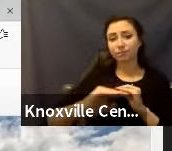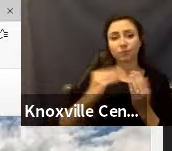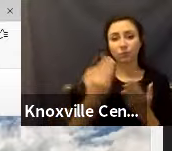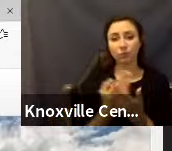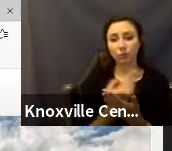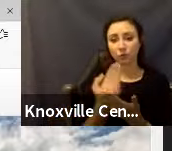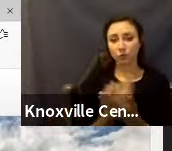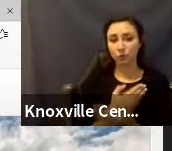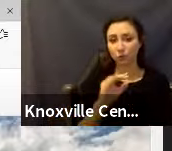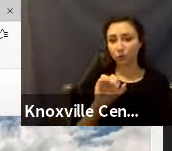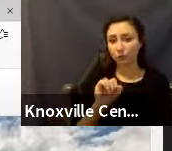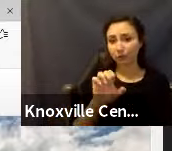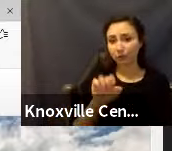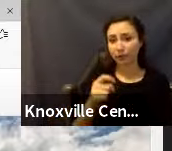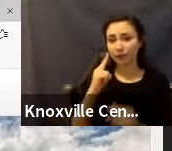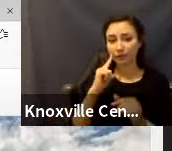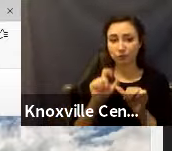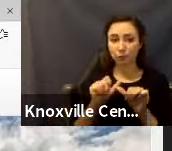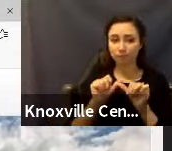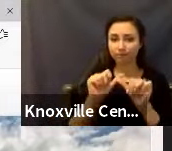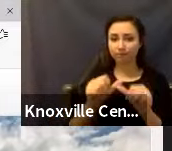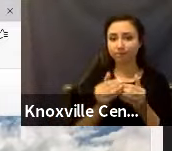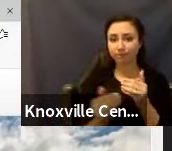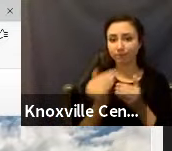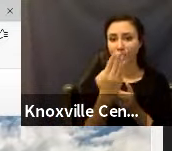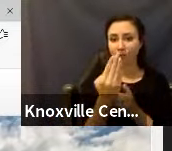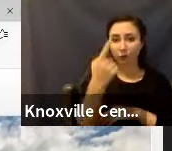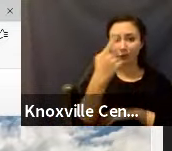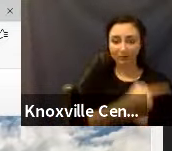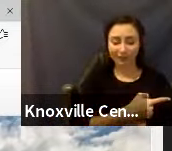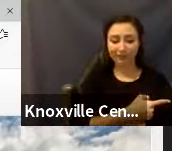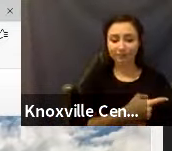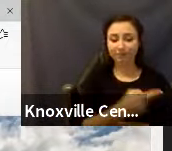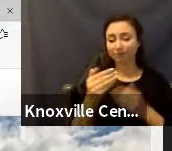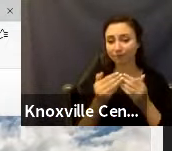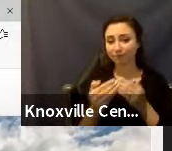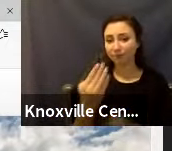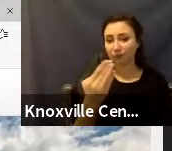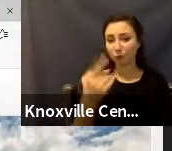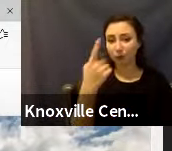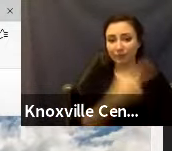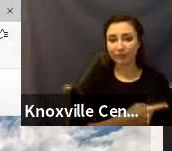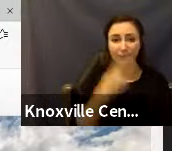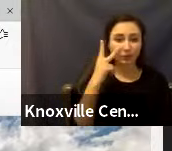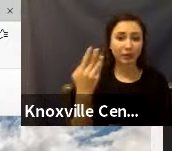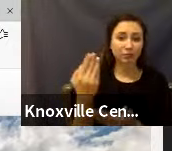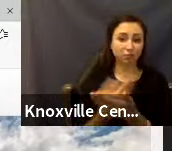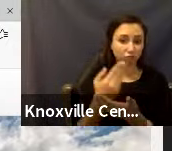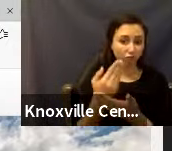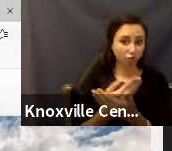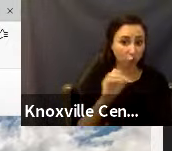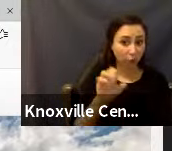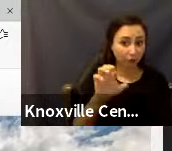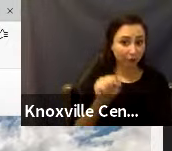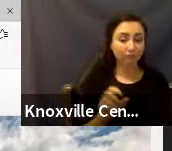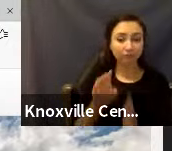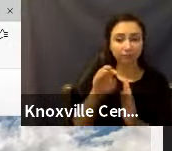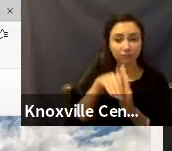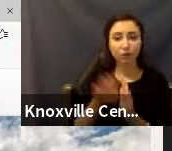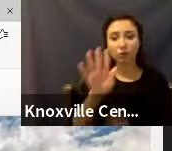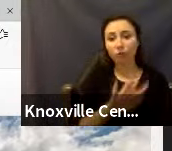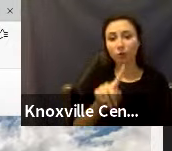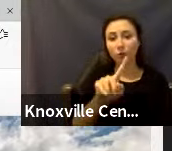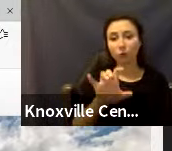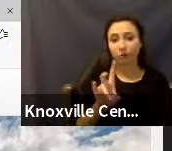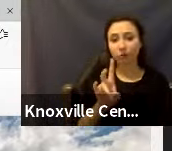days. Over the 14-day time period, we saw daily new cases drop to approximately 179 per